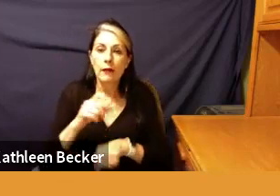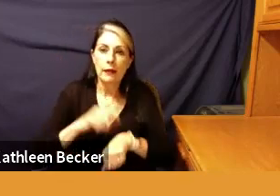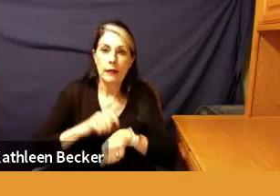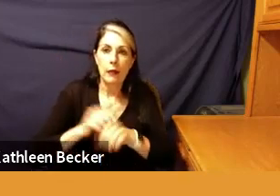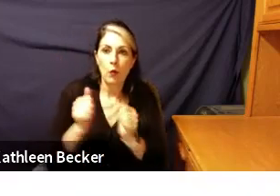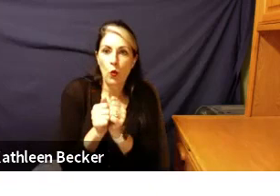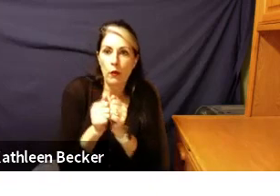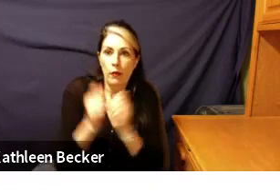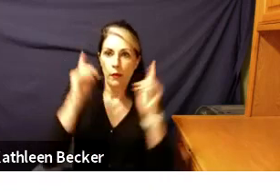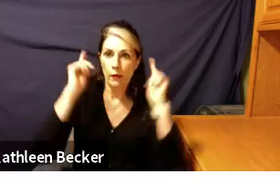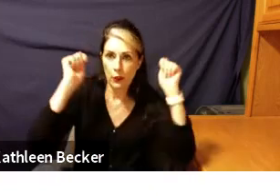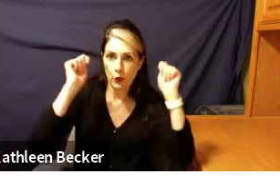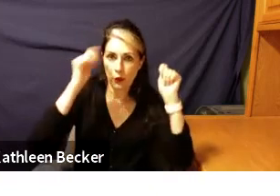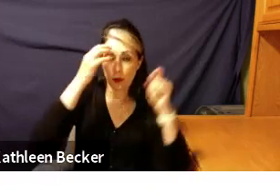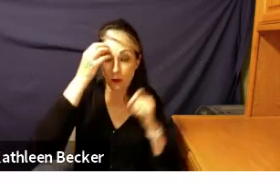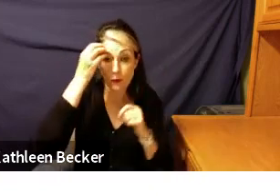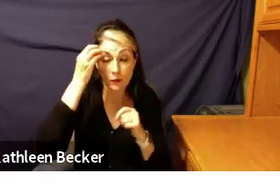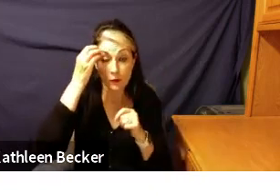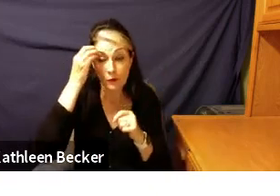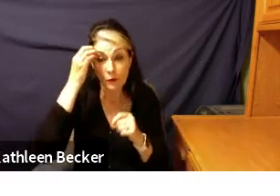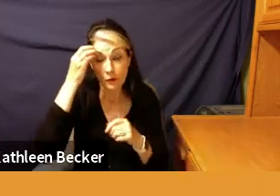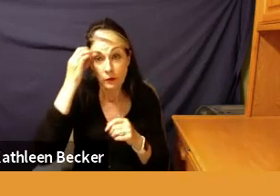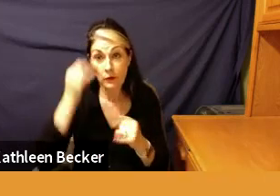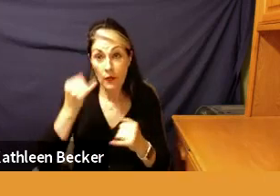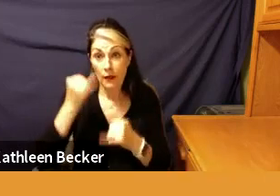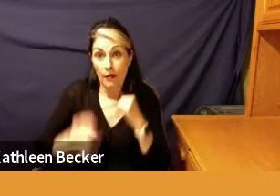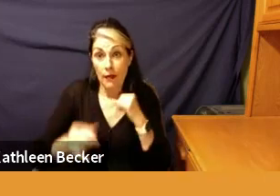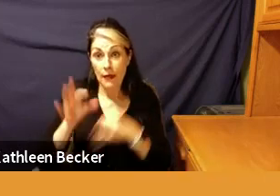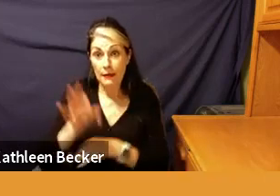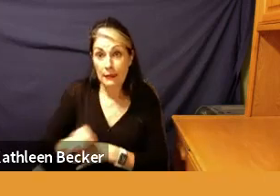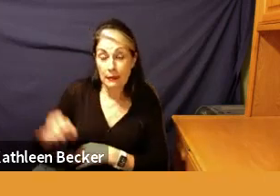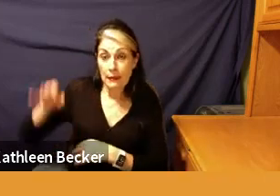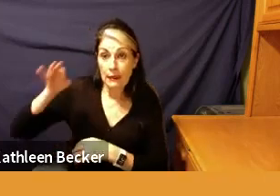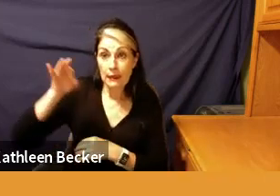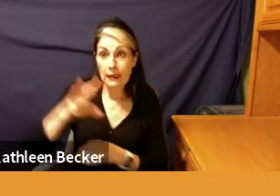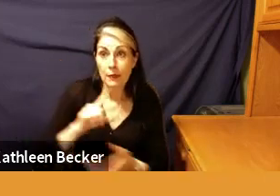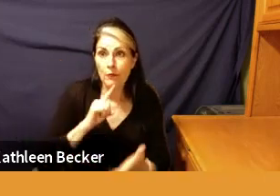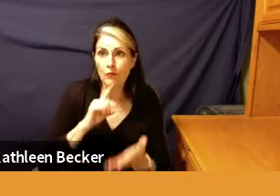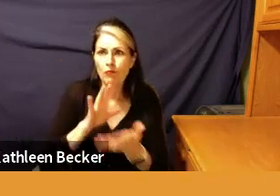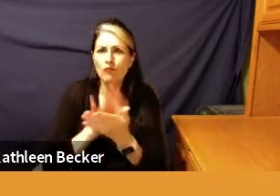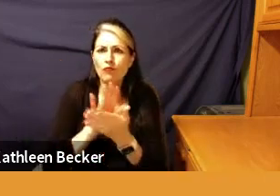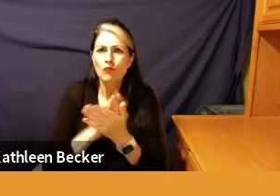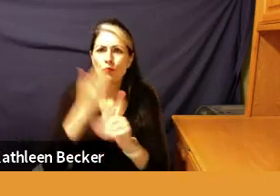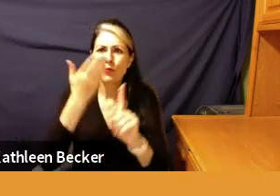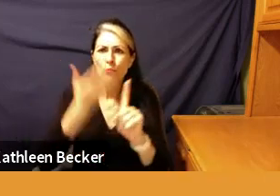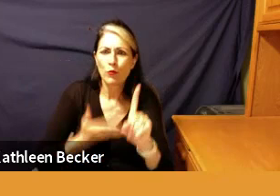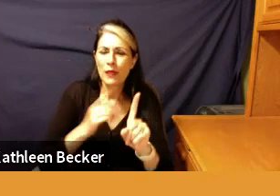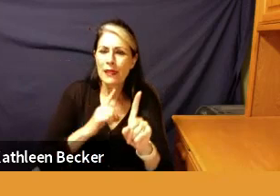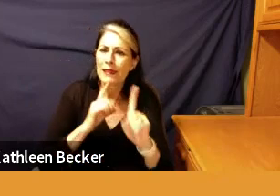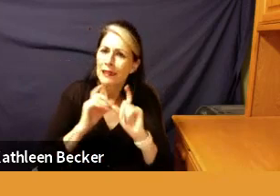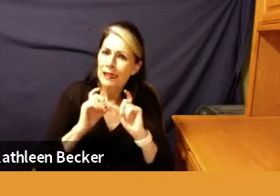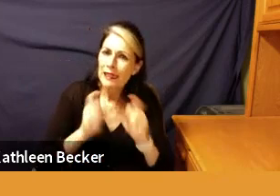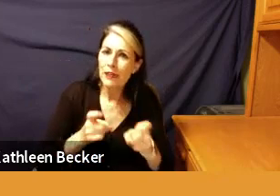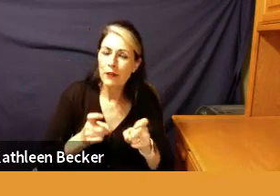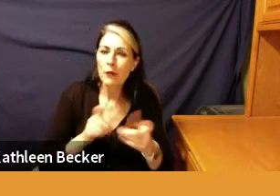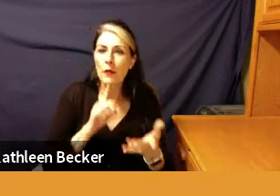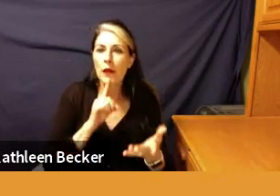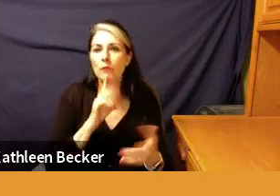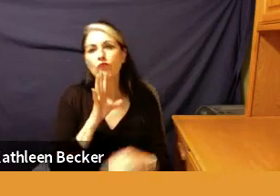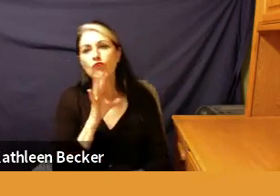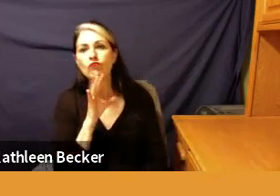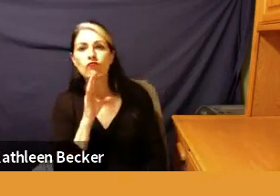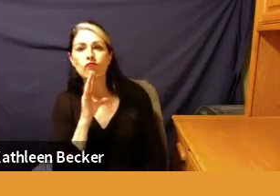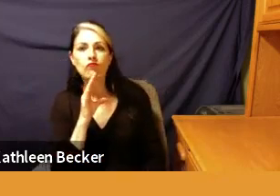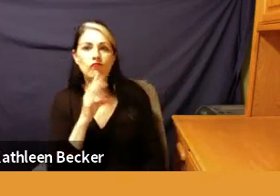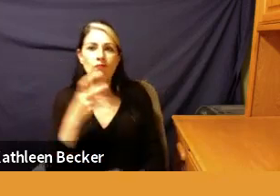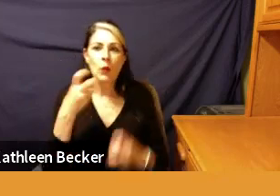tutor. And then the last tip I have for you is just to praise them. Make sure you give that verbal praise of, wow, that was